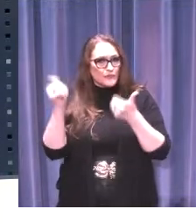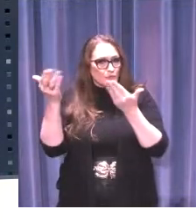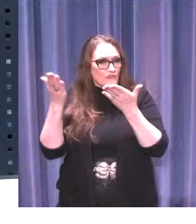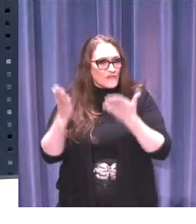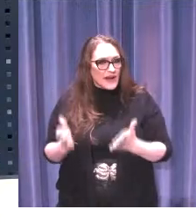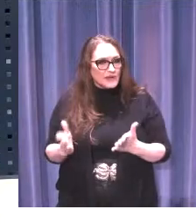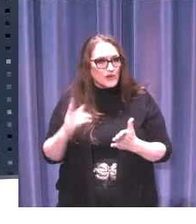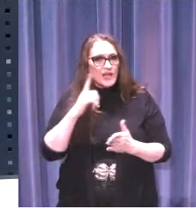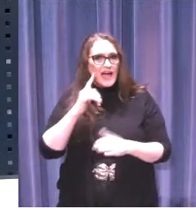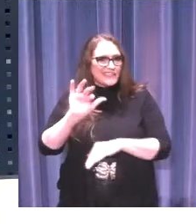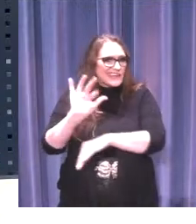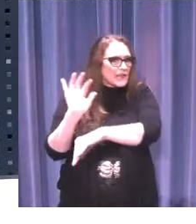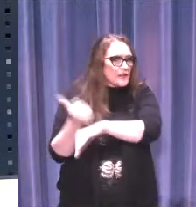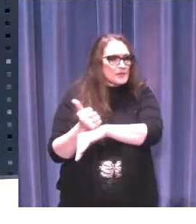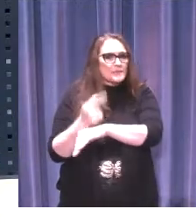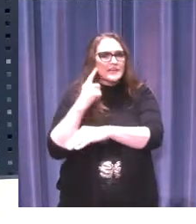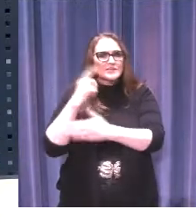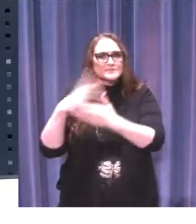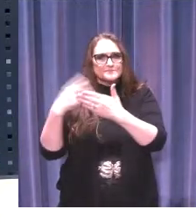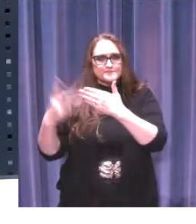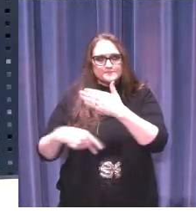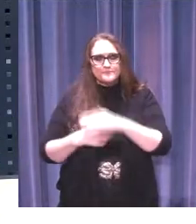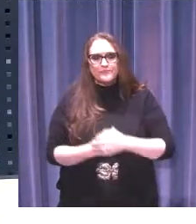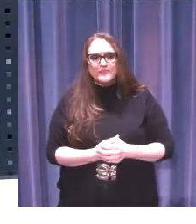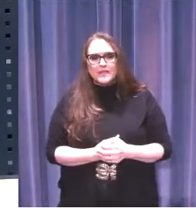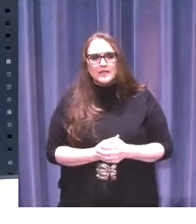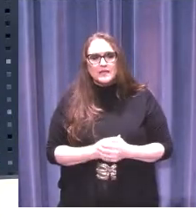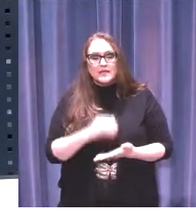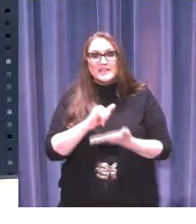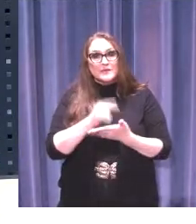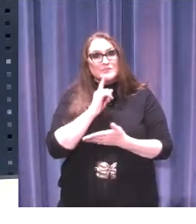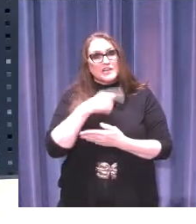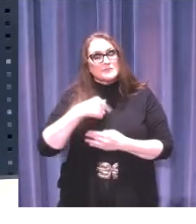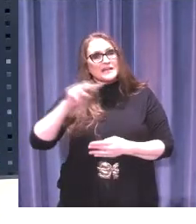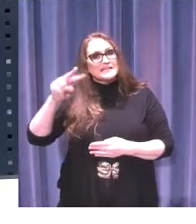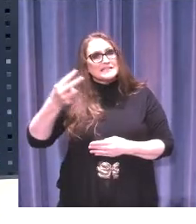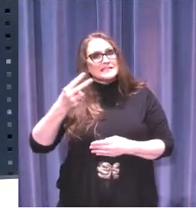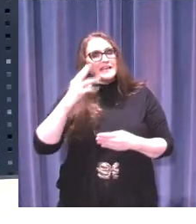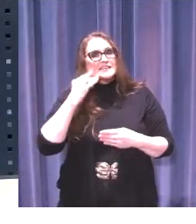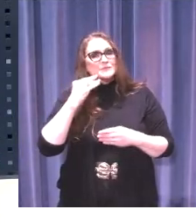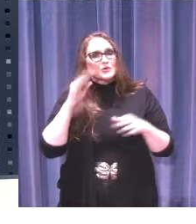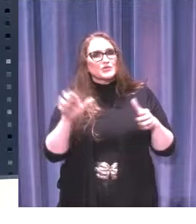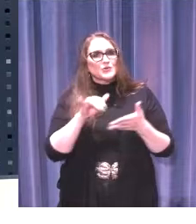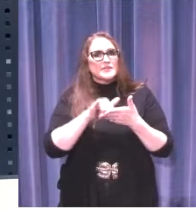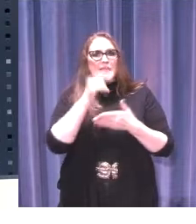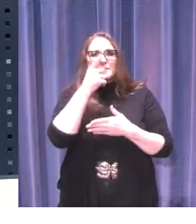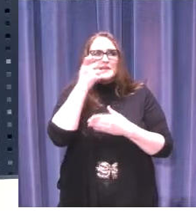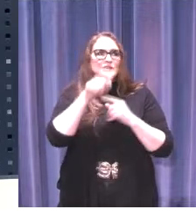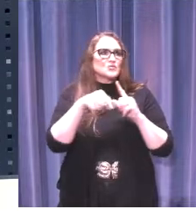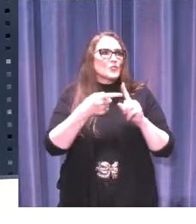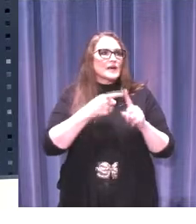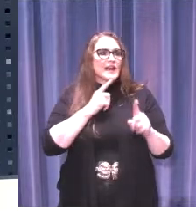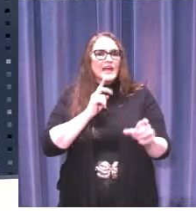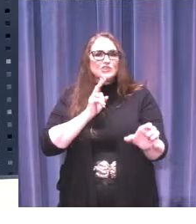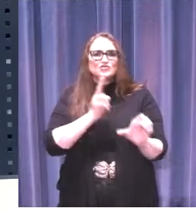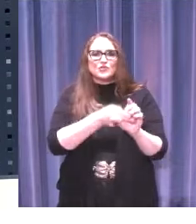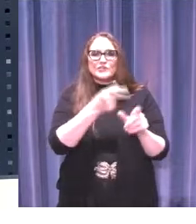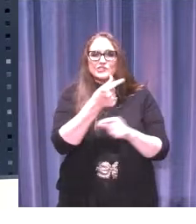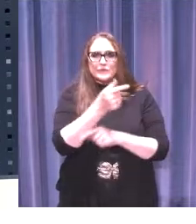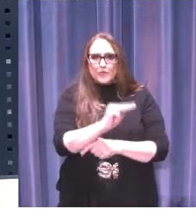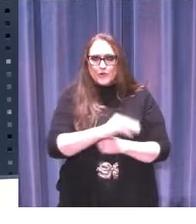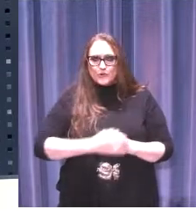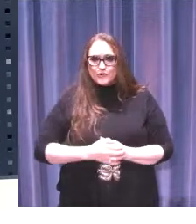the implementation. That was actually my second experience in doing that, because when I joined General Motors,